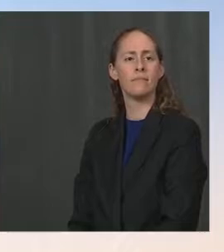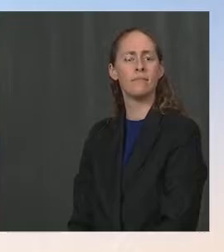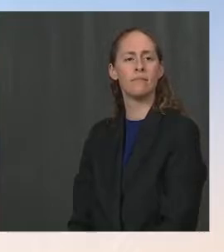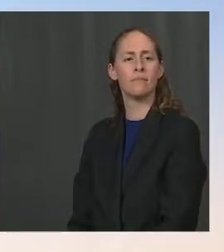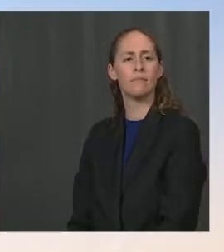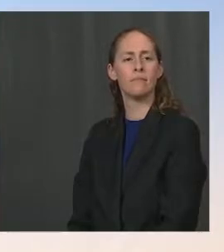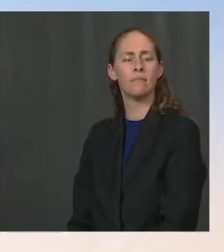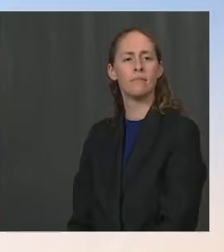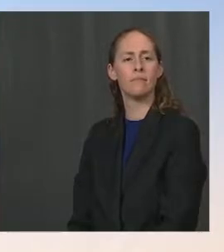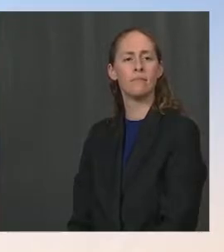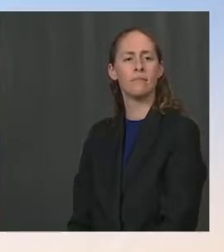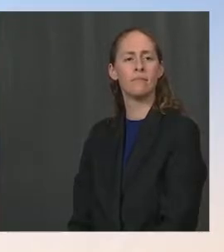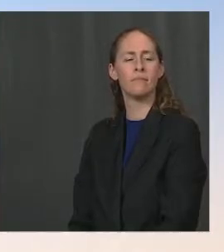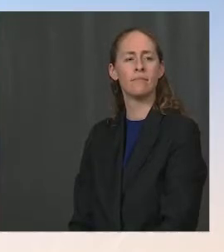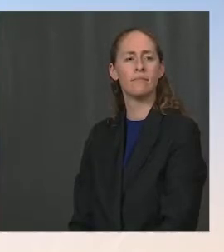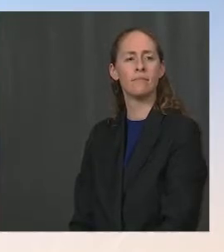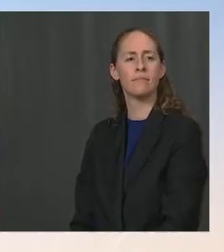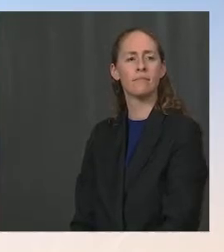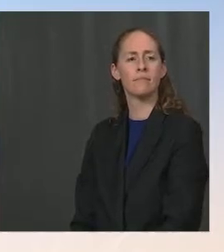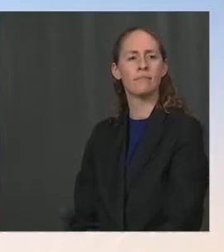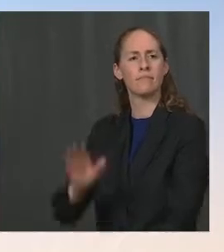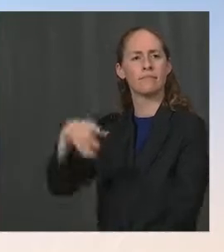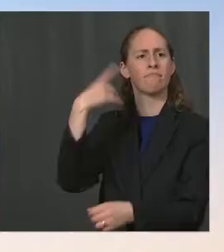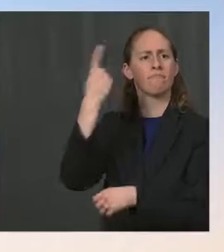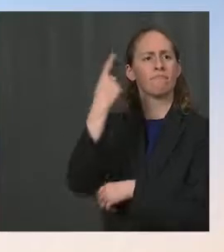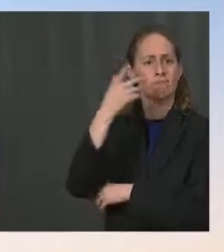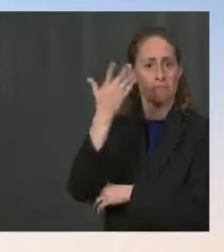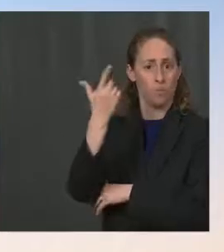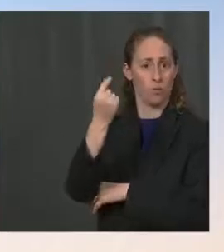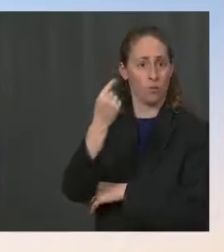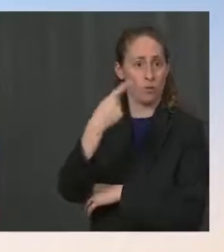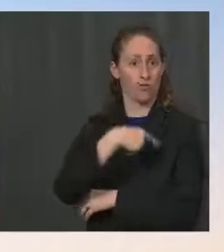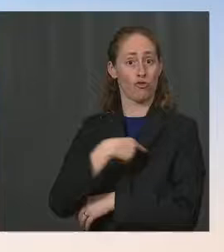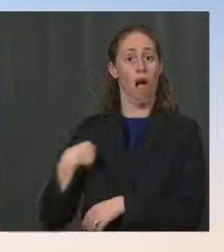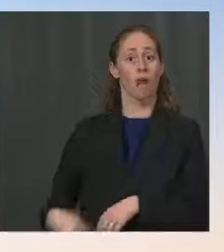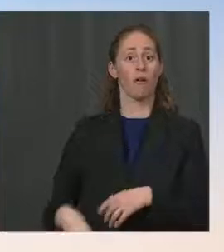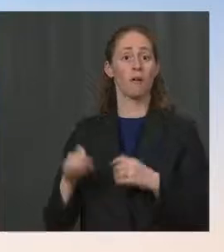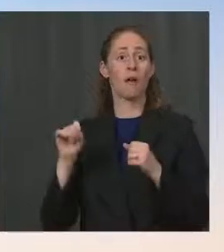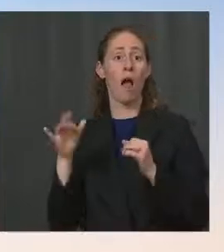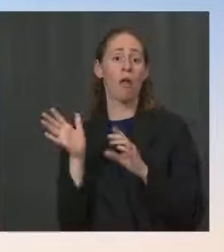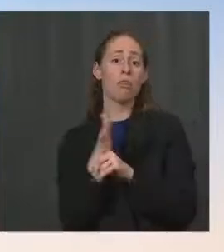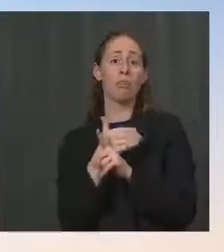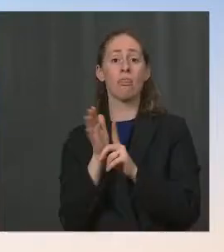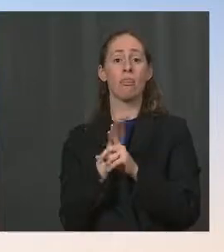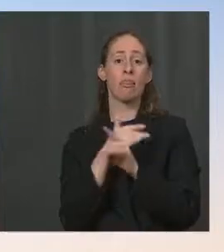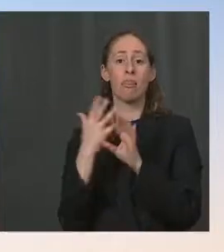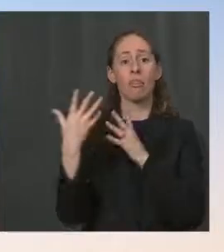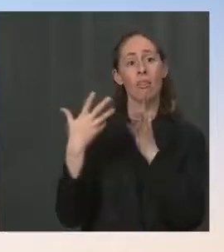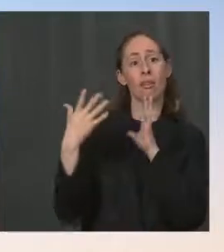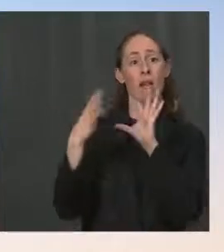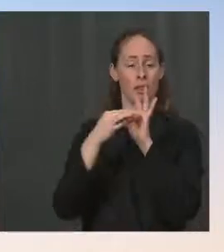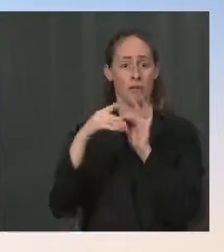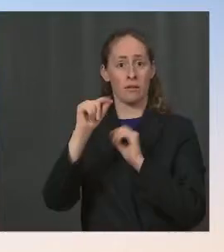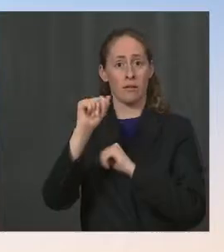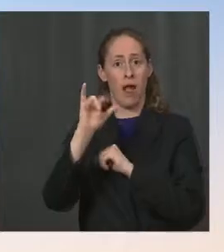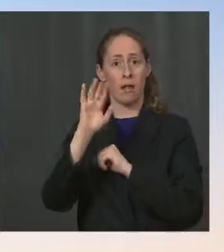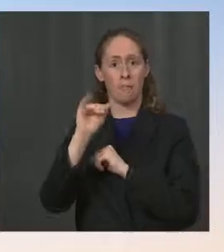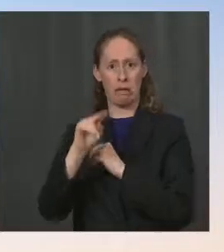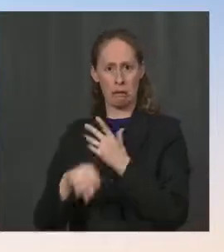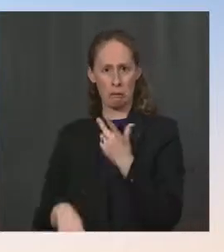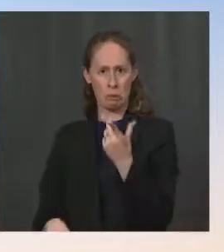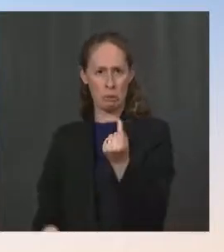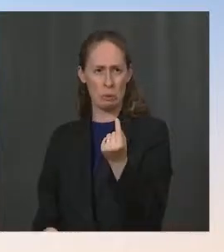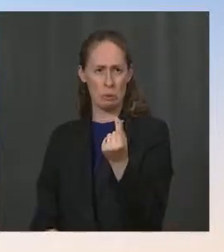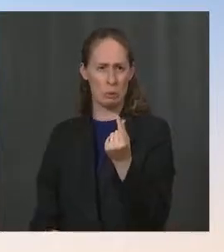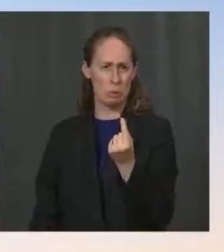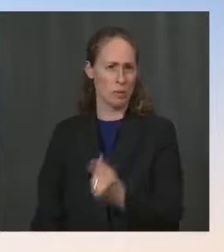that it has with the Taliban, and particularly providing the kind of access to the global marketplace you talked about yesterday? Well, first I would say that China doesn't have that capacity on